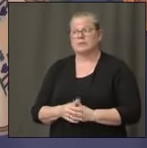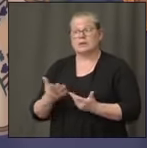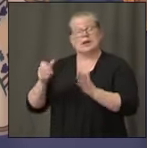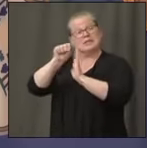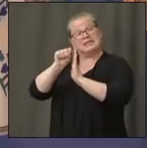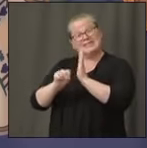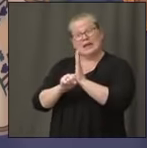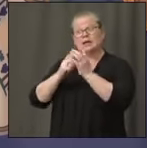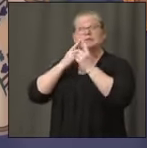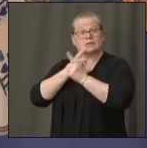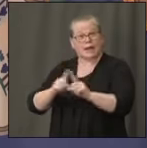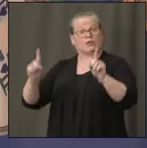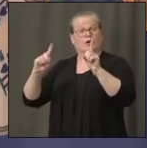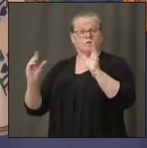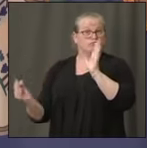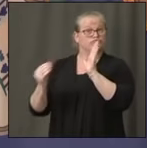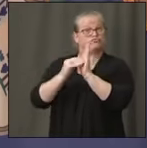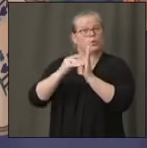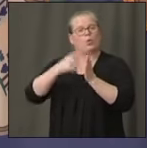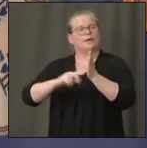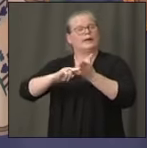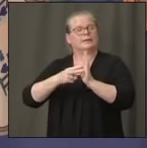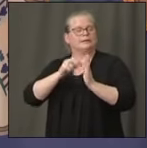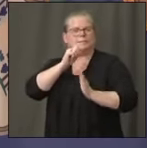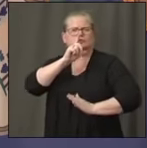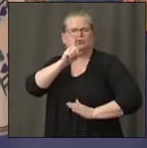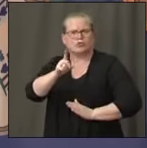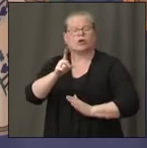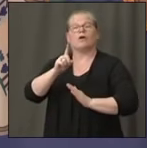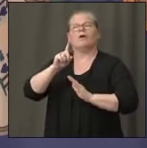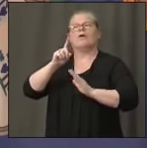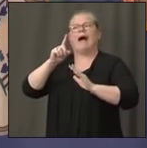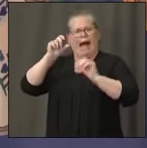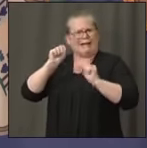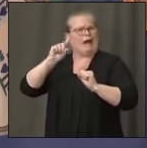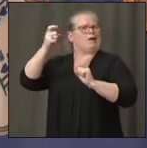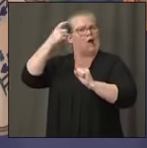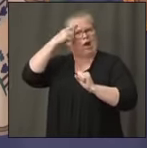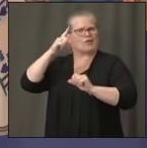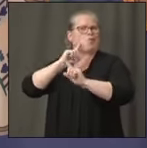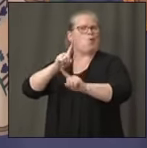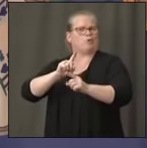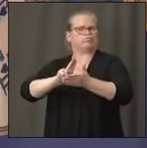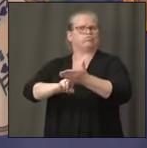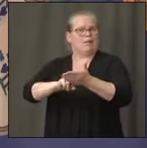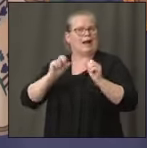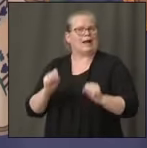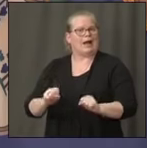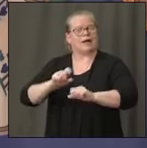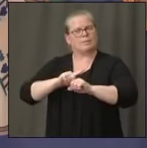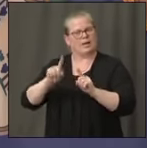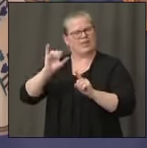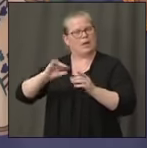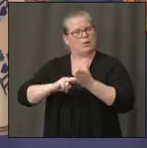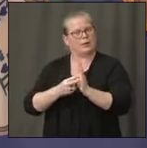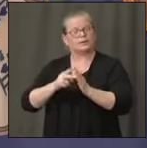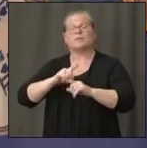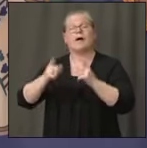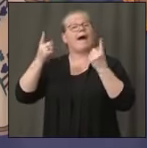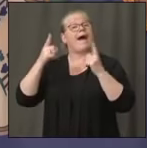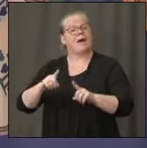this pandemic has revealed the racial disparities. And I think we knew this before, and it's really brought it home, the